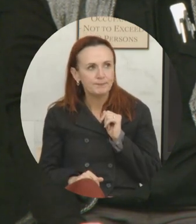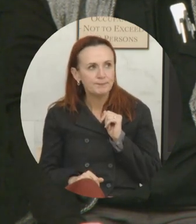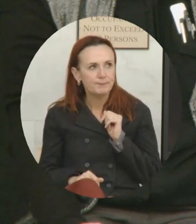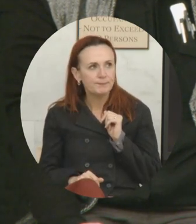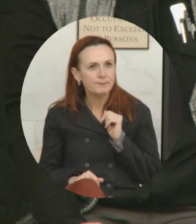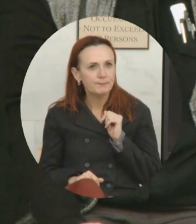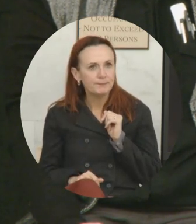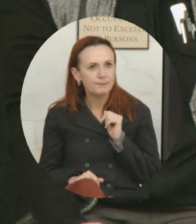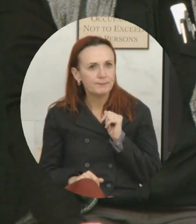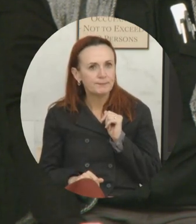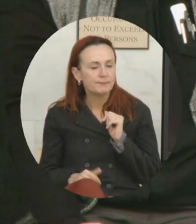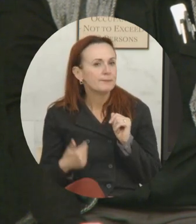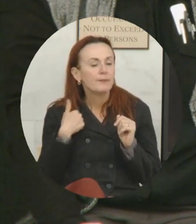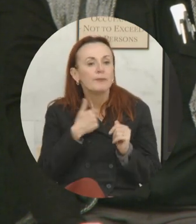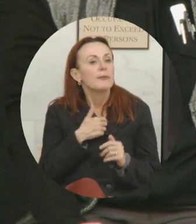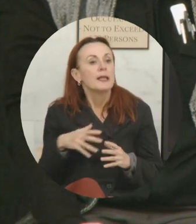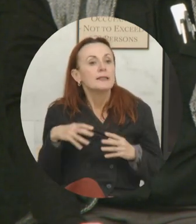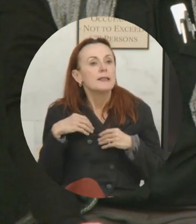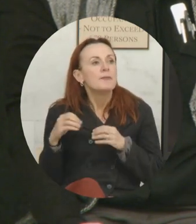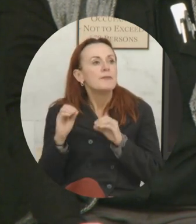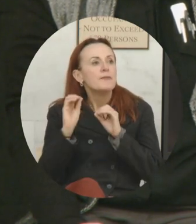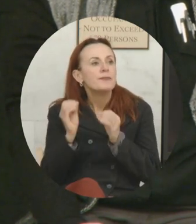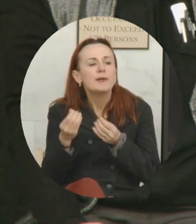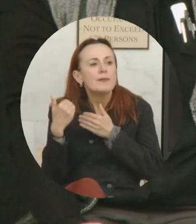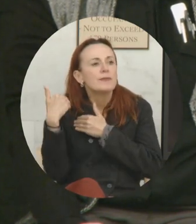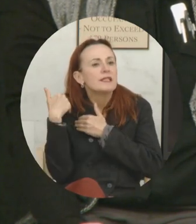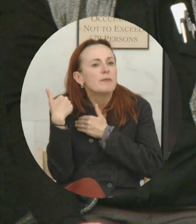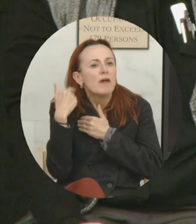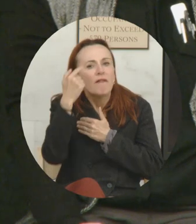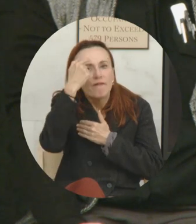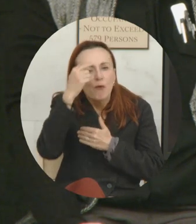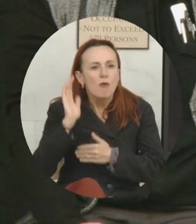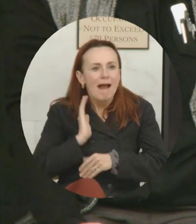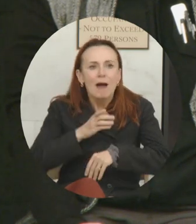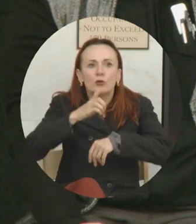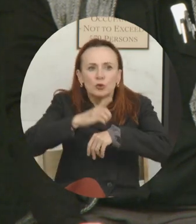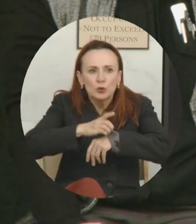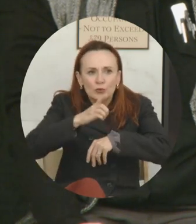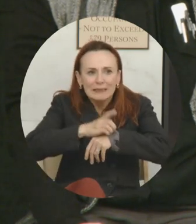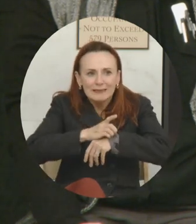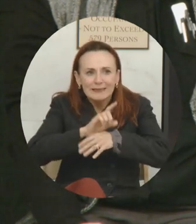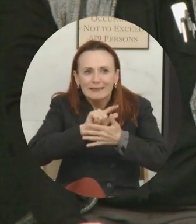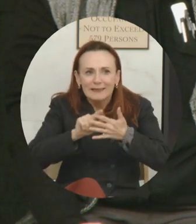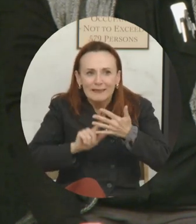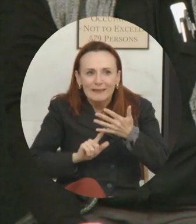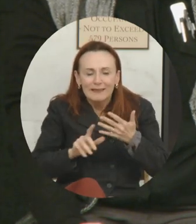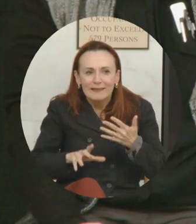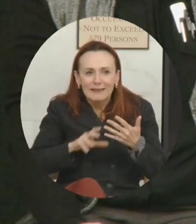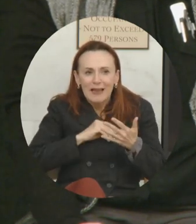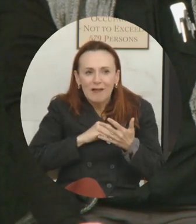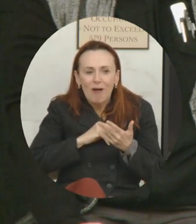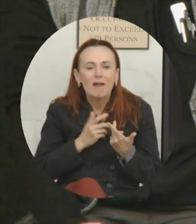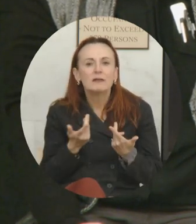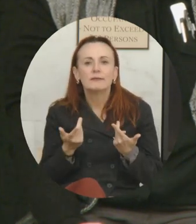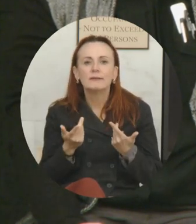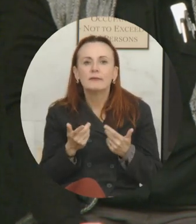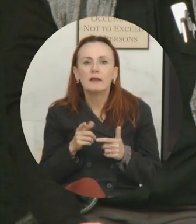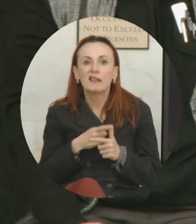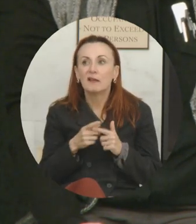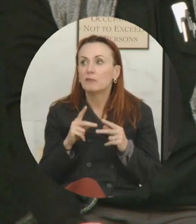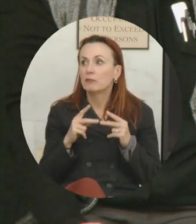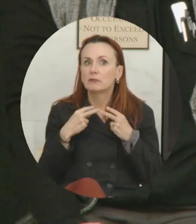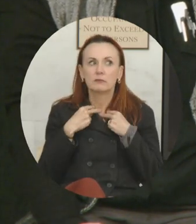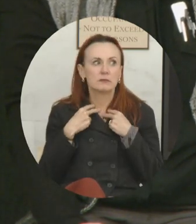don't accept responsibility for the duties that we do have to take, this is exactly the position people are left